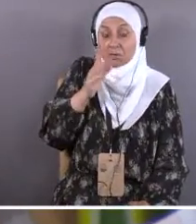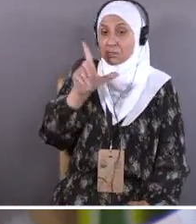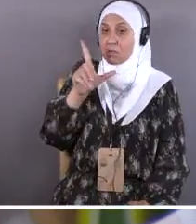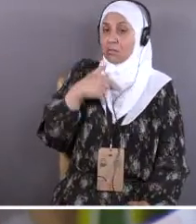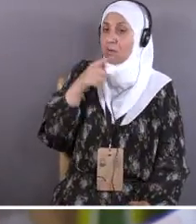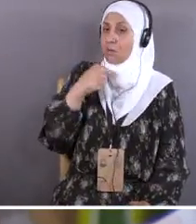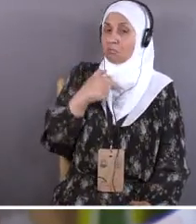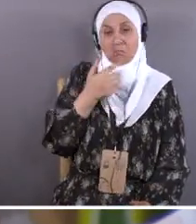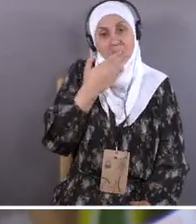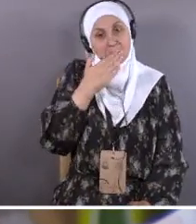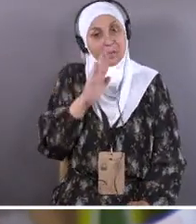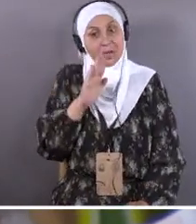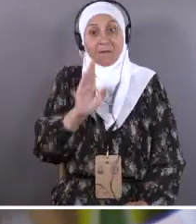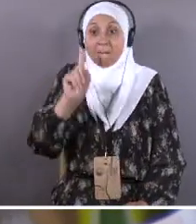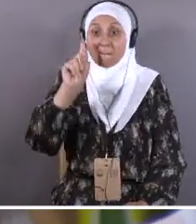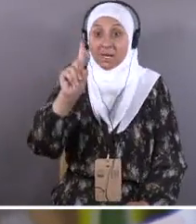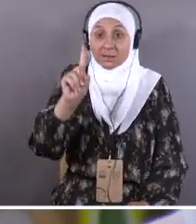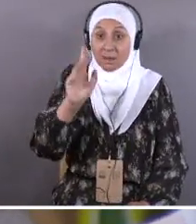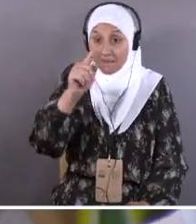is that,